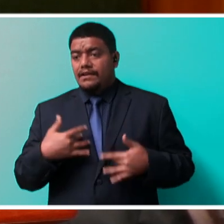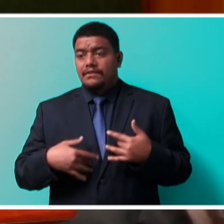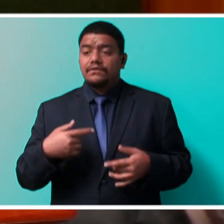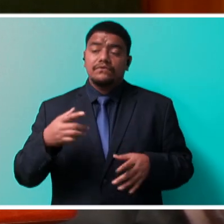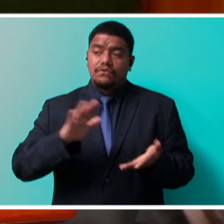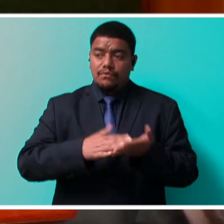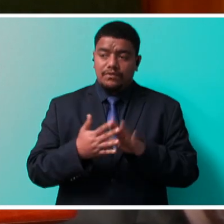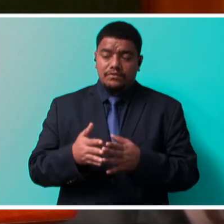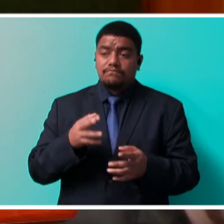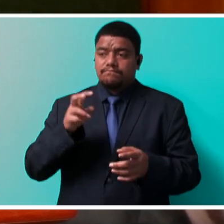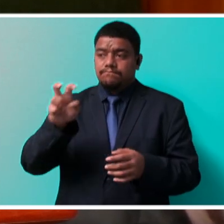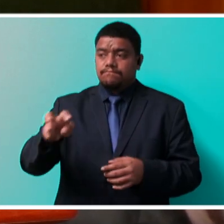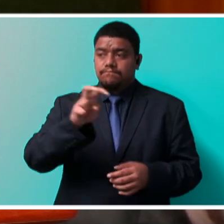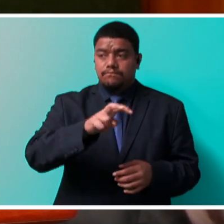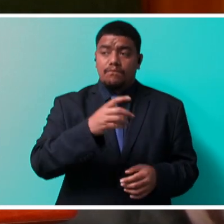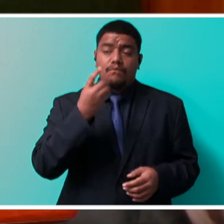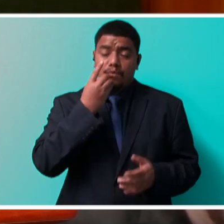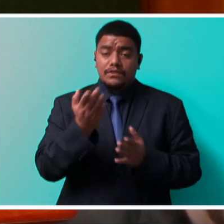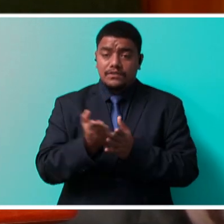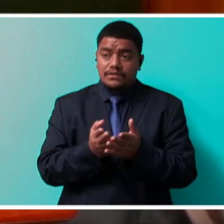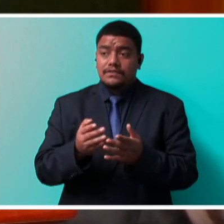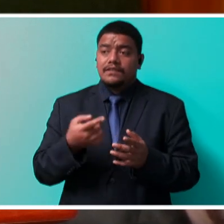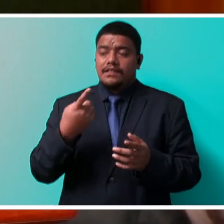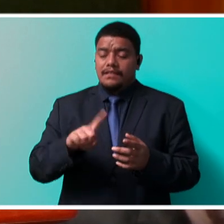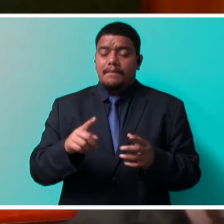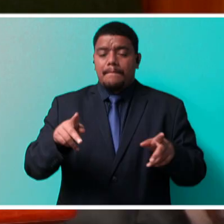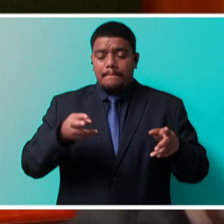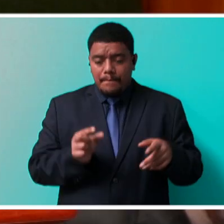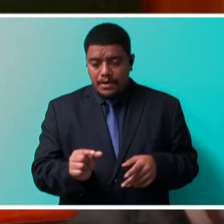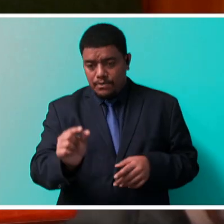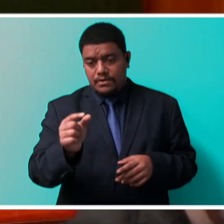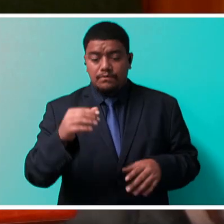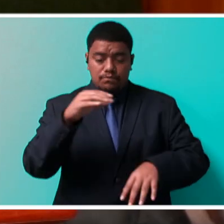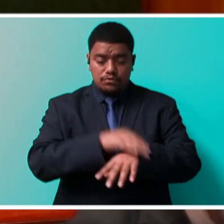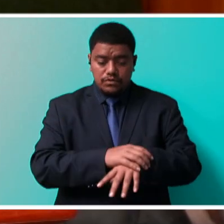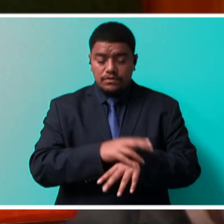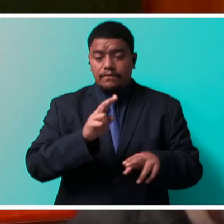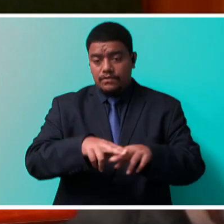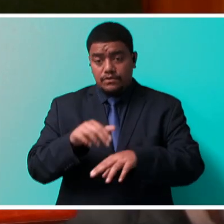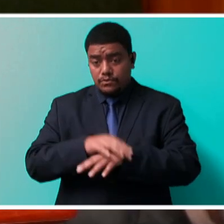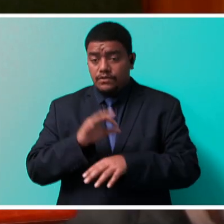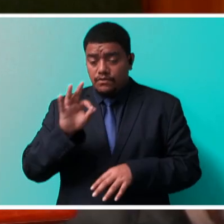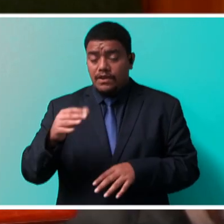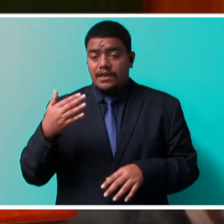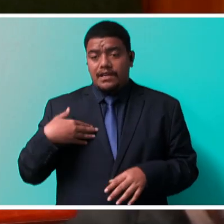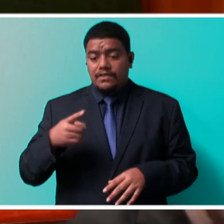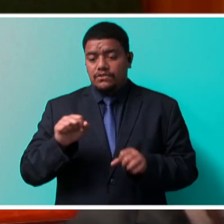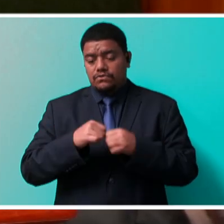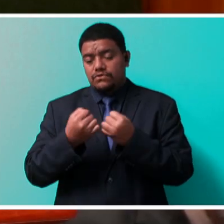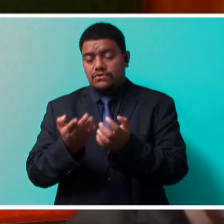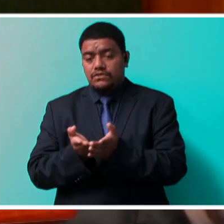community outreach, mobile service delivery, and strengthened referral pathways across police, Fiji Police Force, health, and social